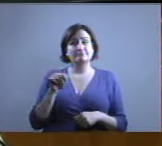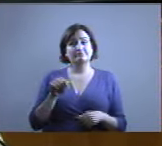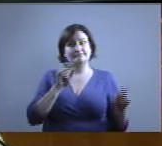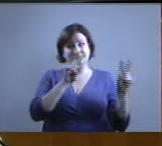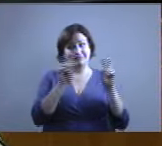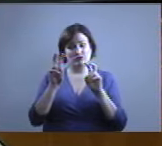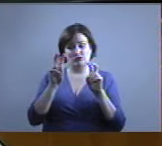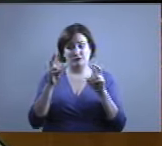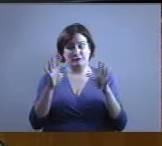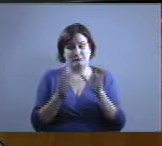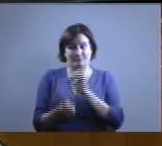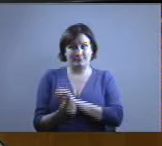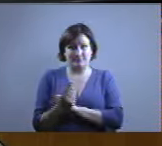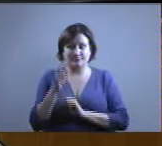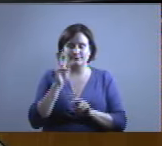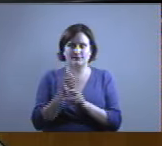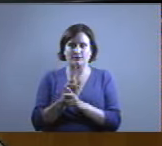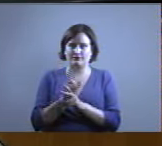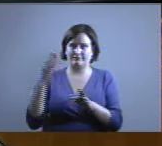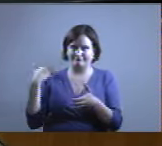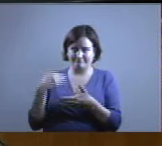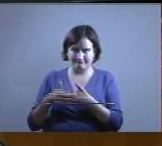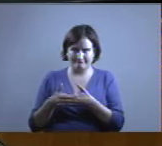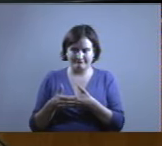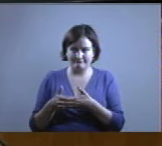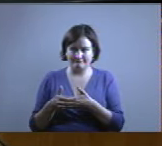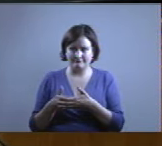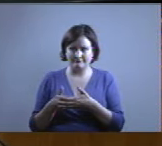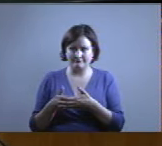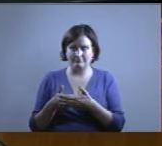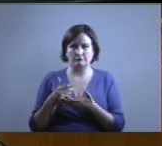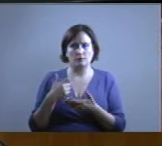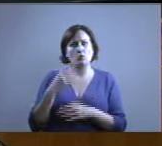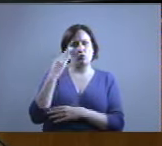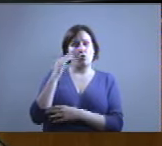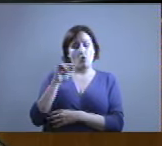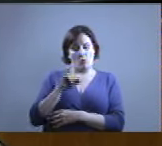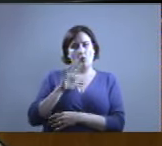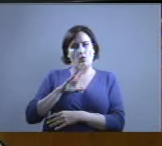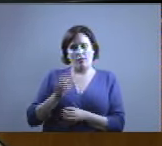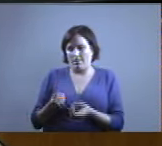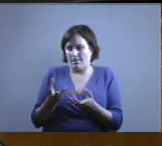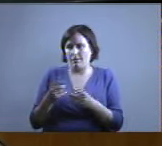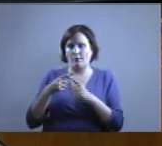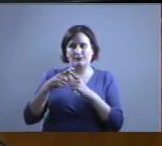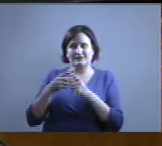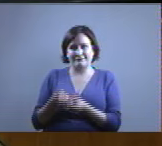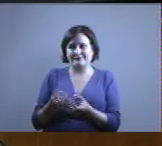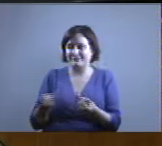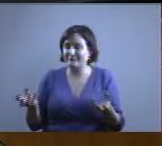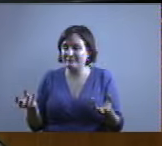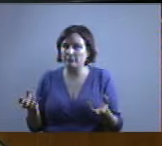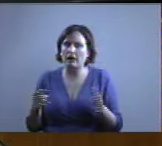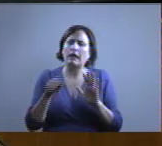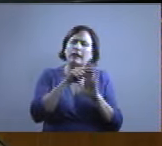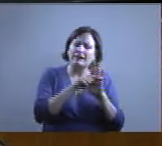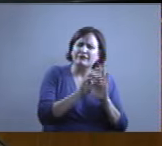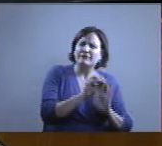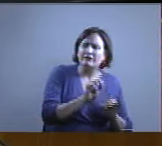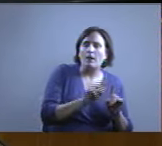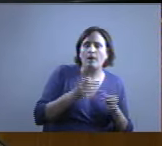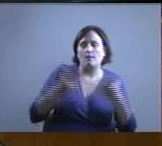impact assessment exercise, and we are convinced that the socio-economic benefits far outweighs the negatives. We are